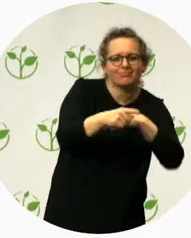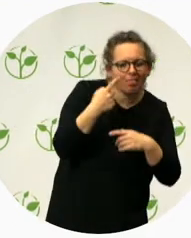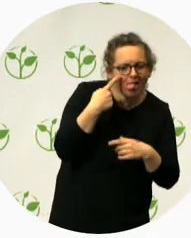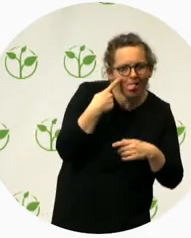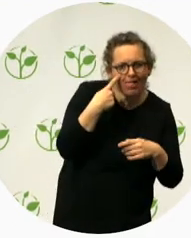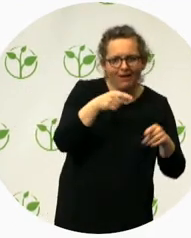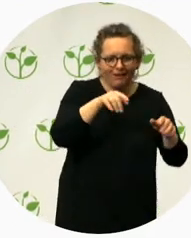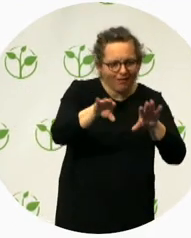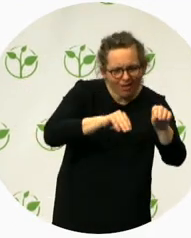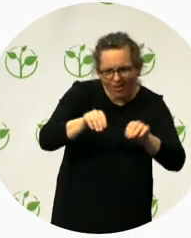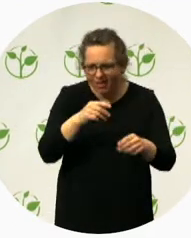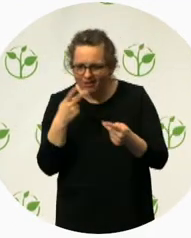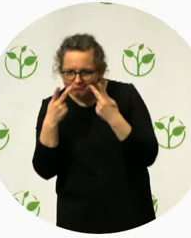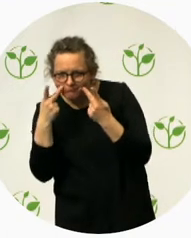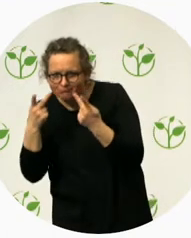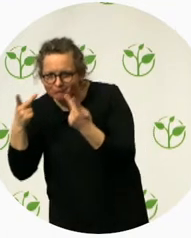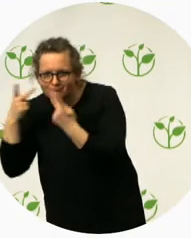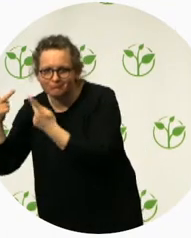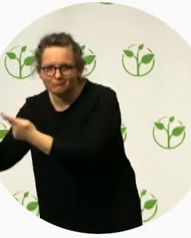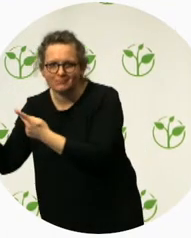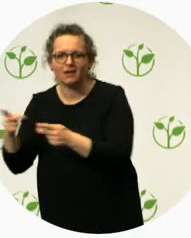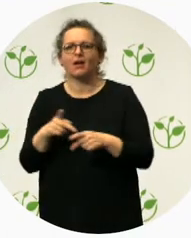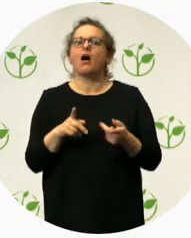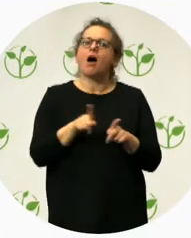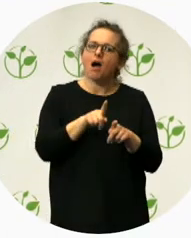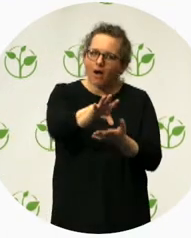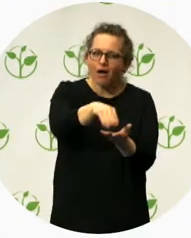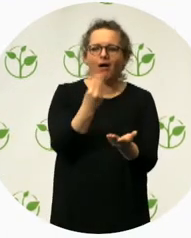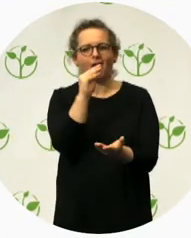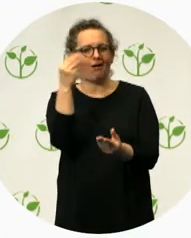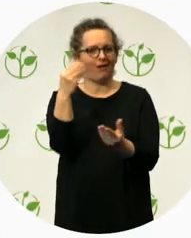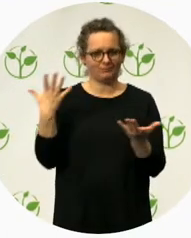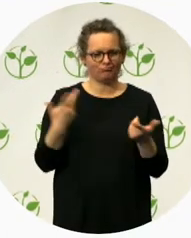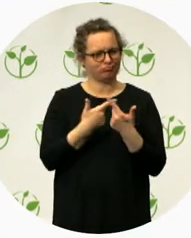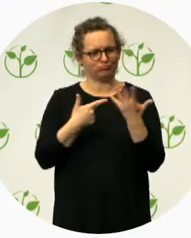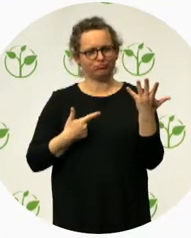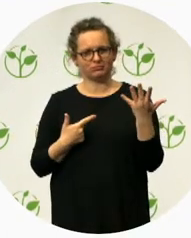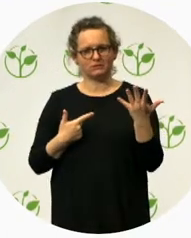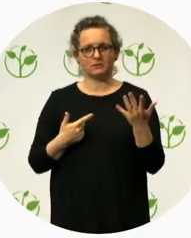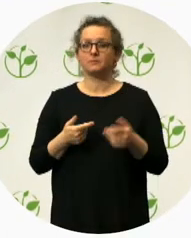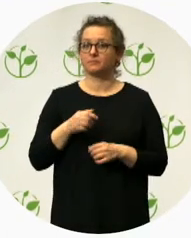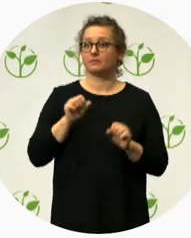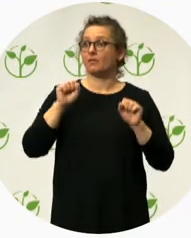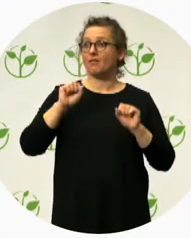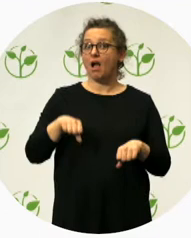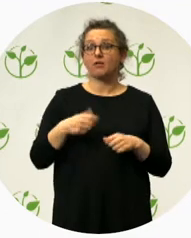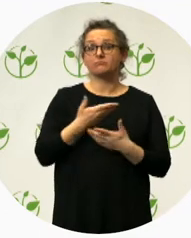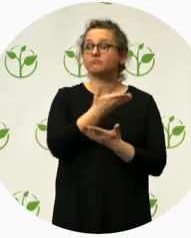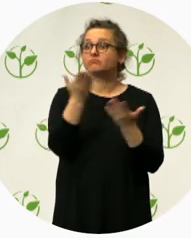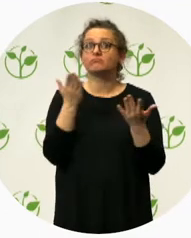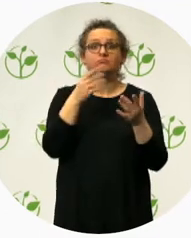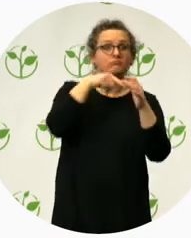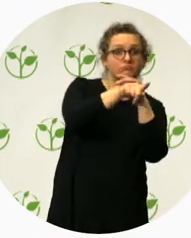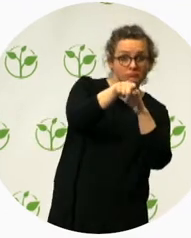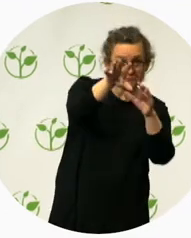3 hours jointly to the dinner, and please use this opportunity to go through the trail. And, yeah, no, it's brilliant. And that the